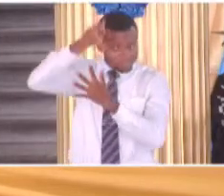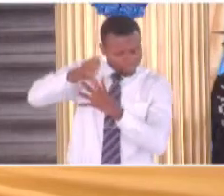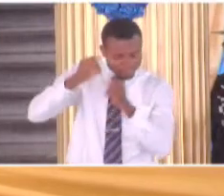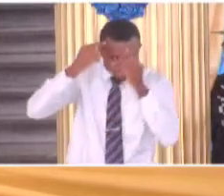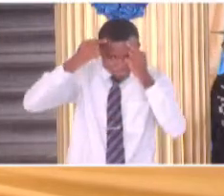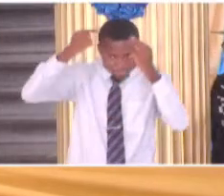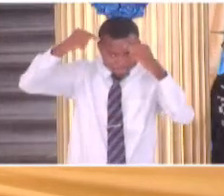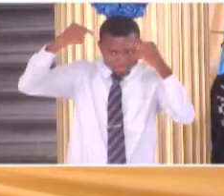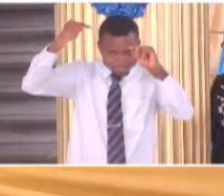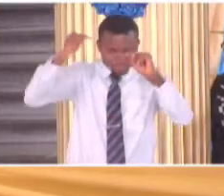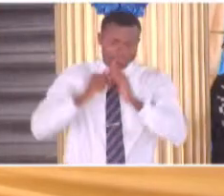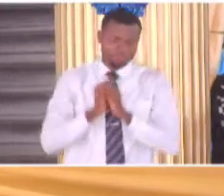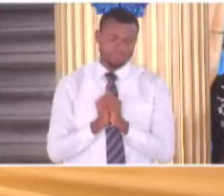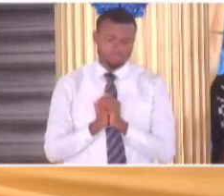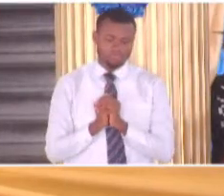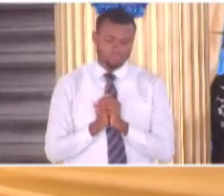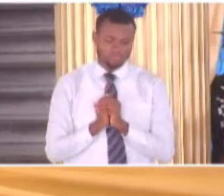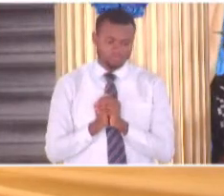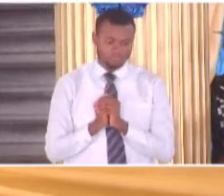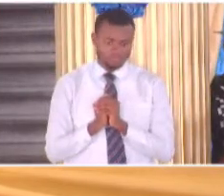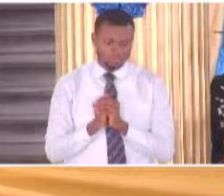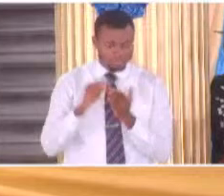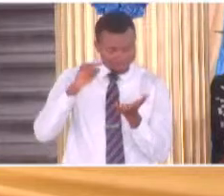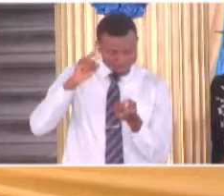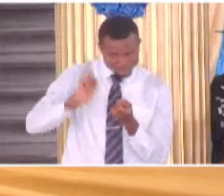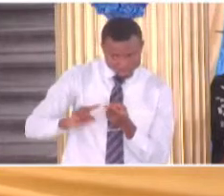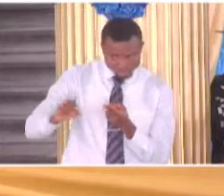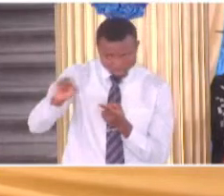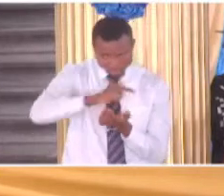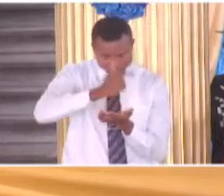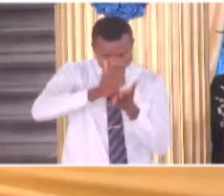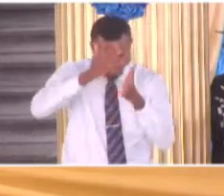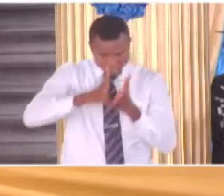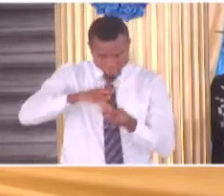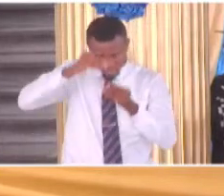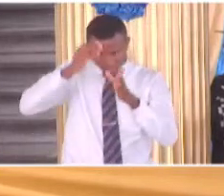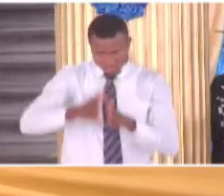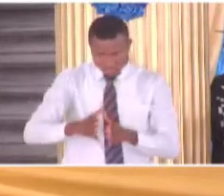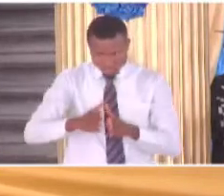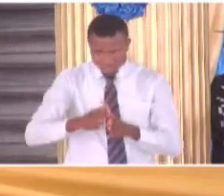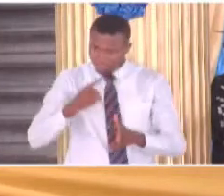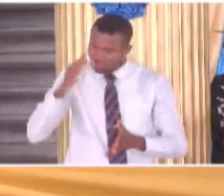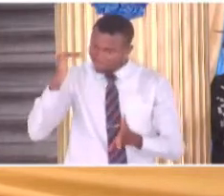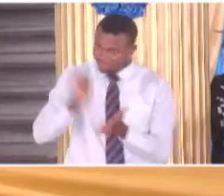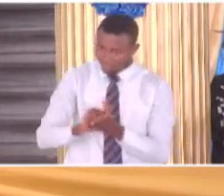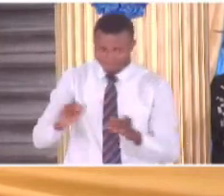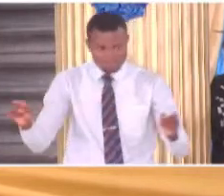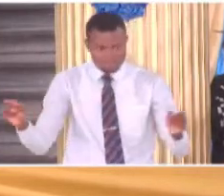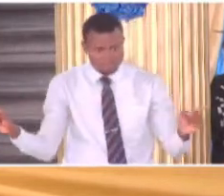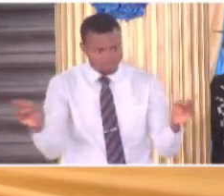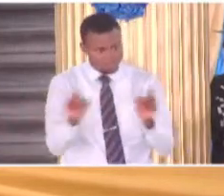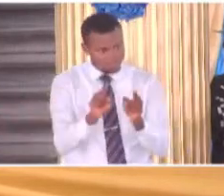success. To our graduating students, I would like to say this.